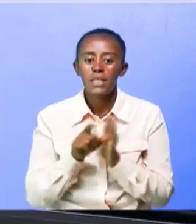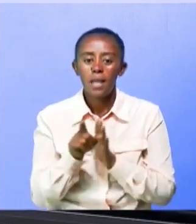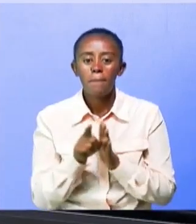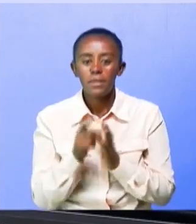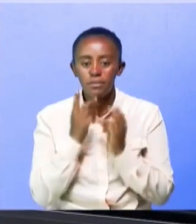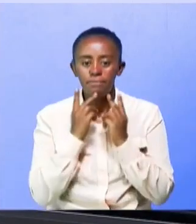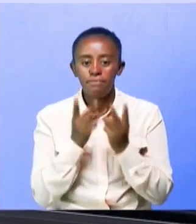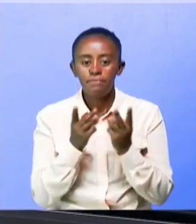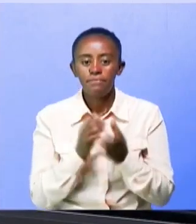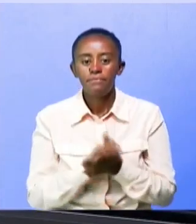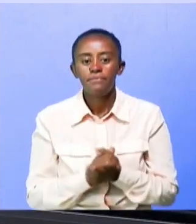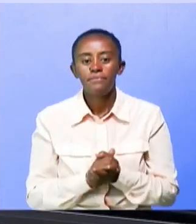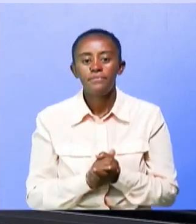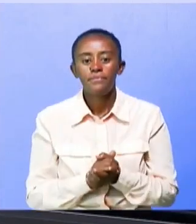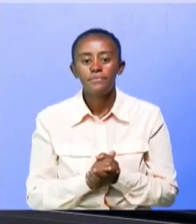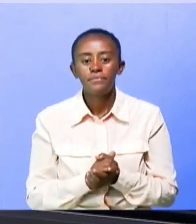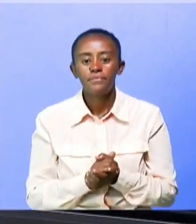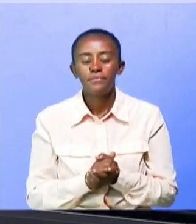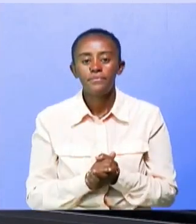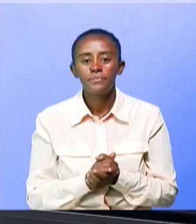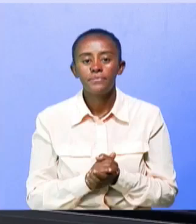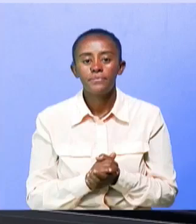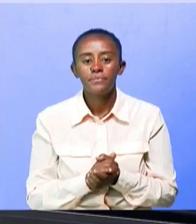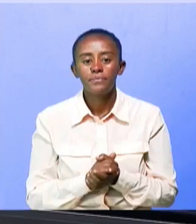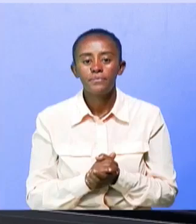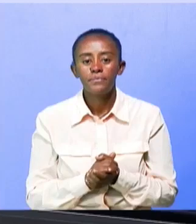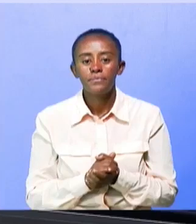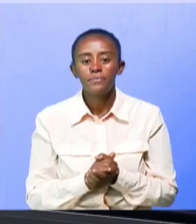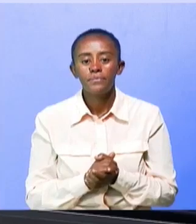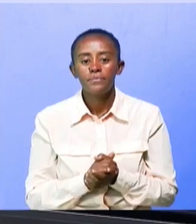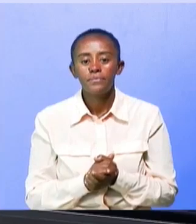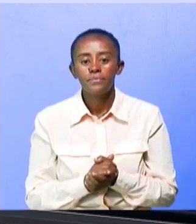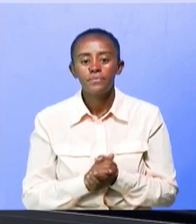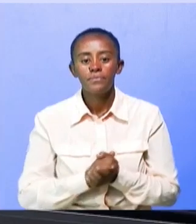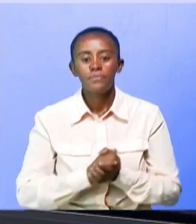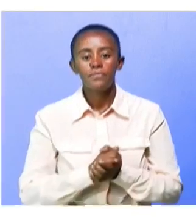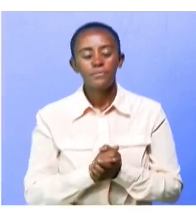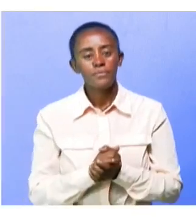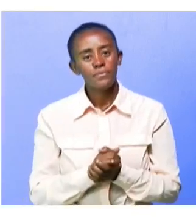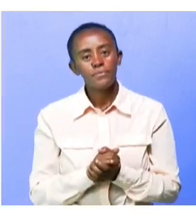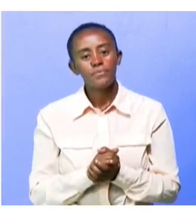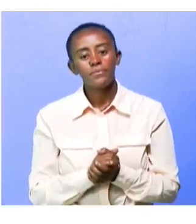each. Gender. Good.